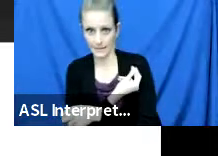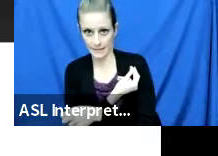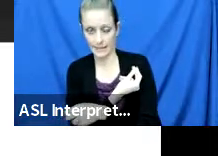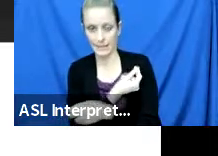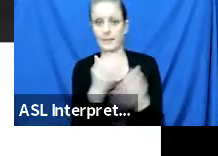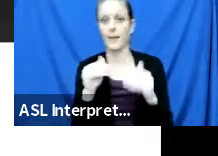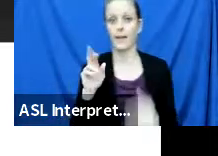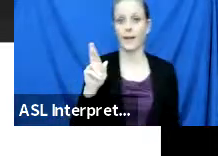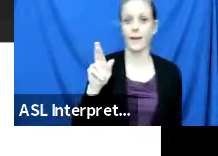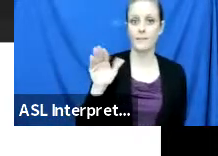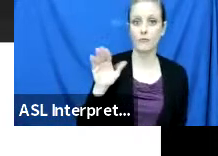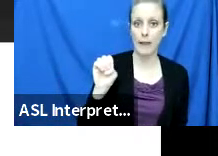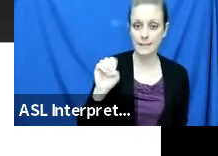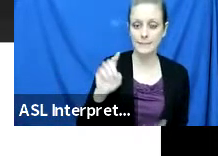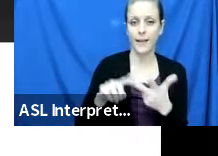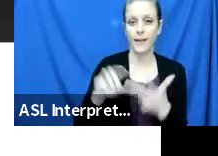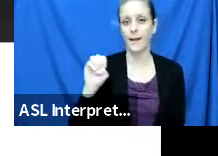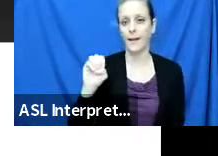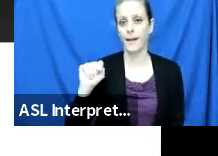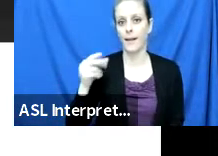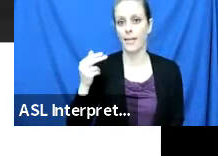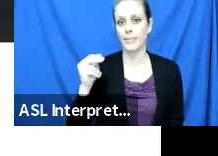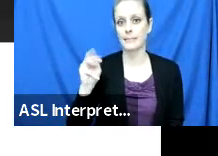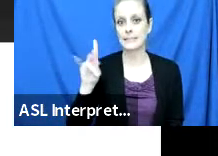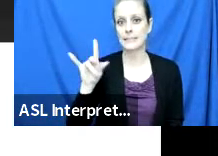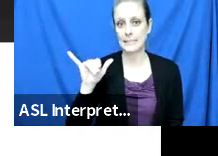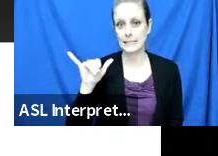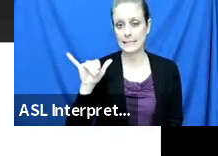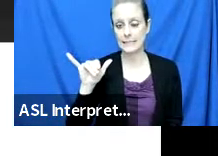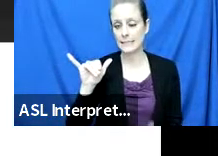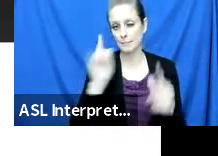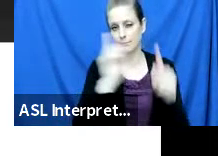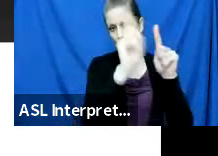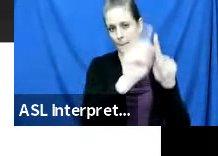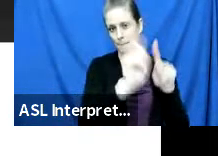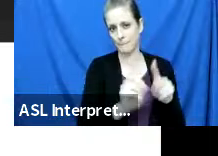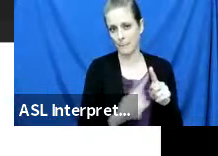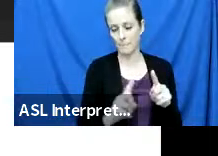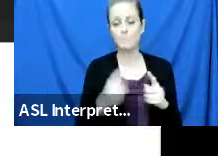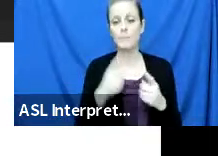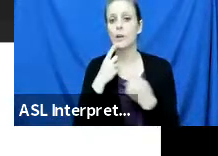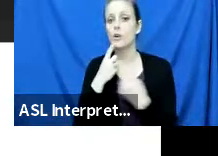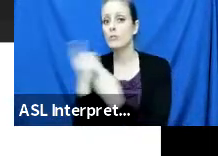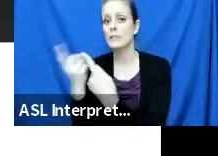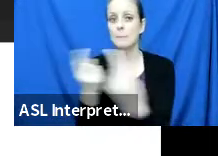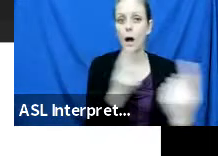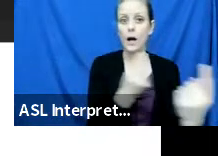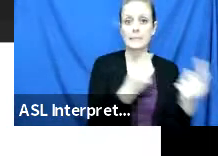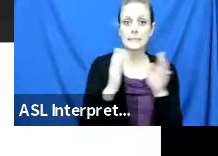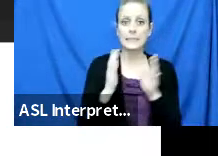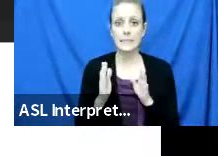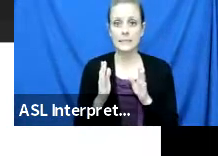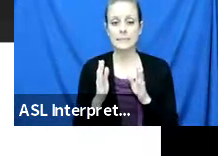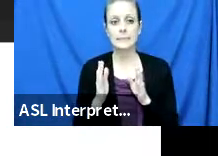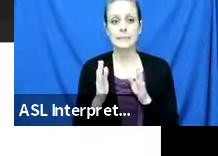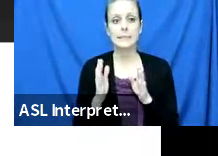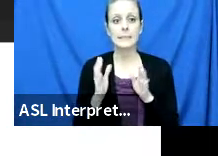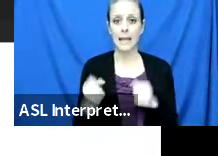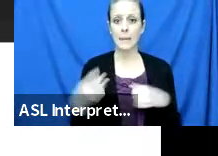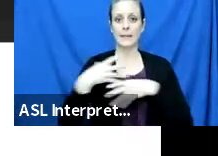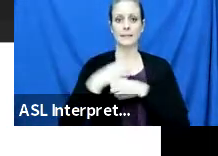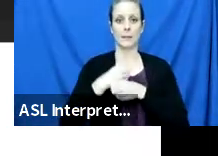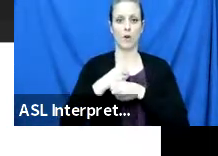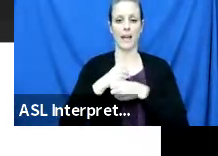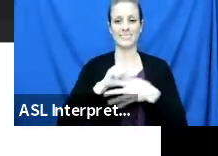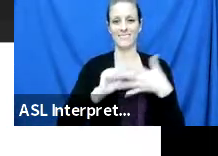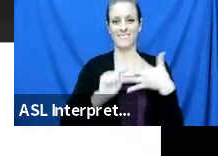and ethnicity. Respondents reflected a broad range of concerns that could be summarized in 5 main